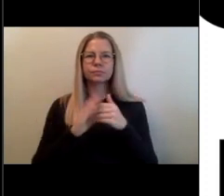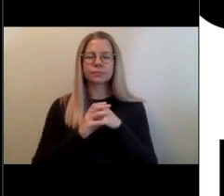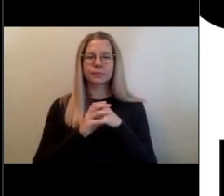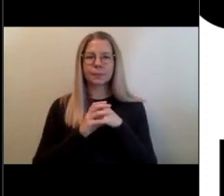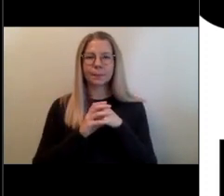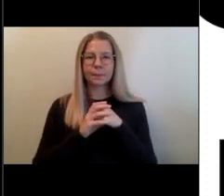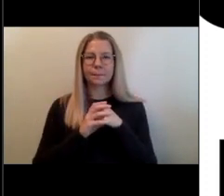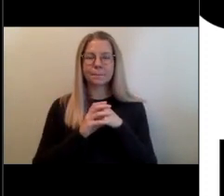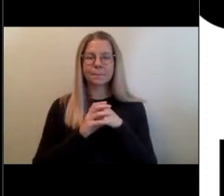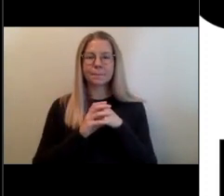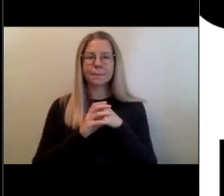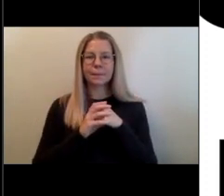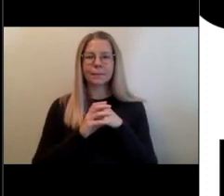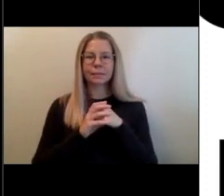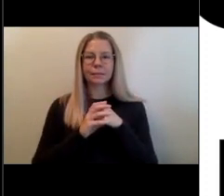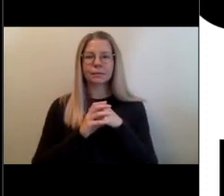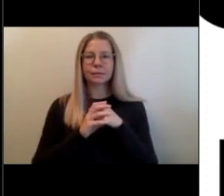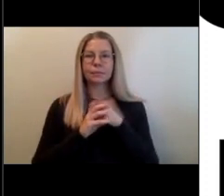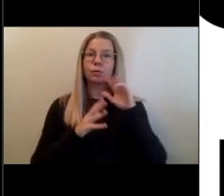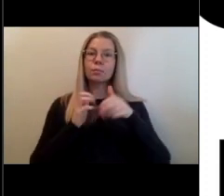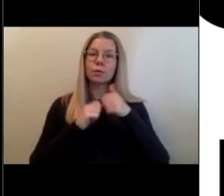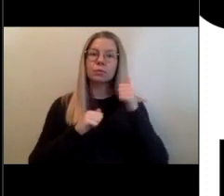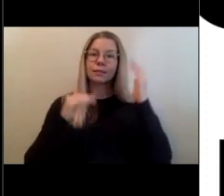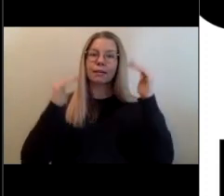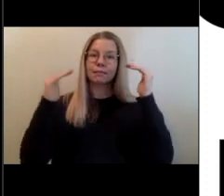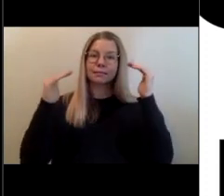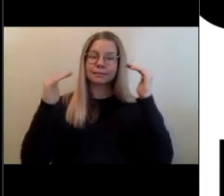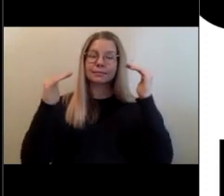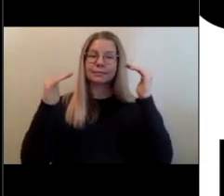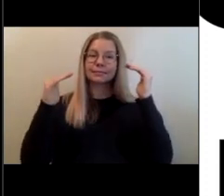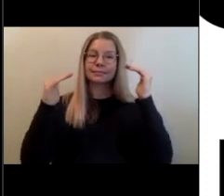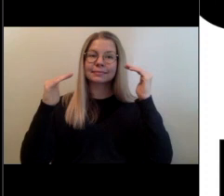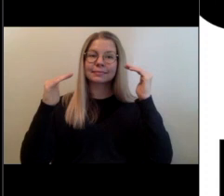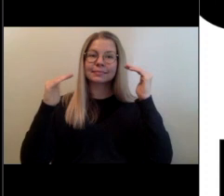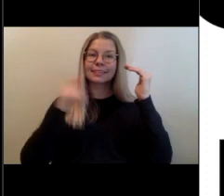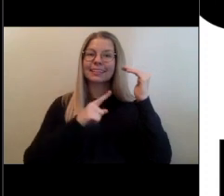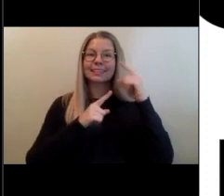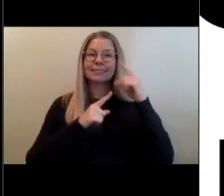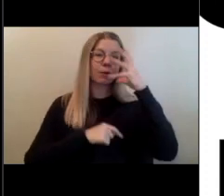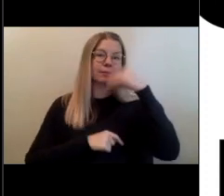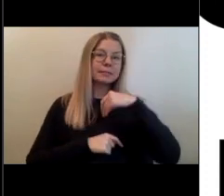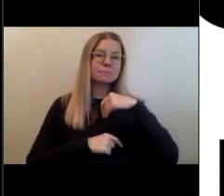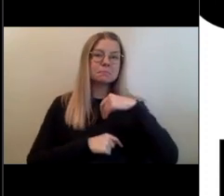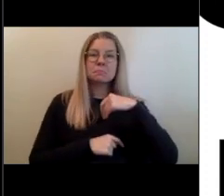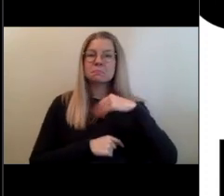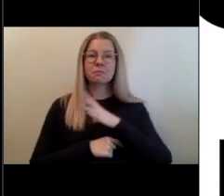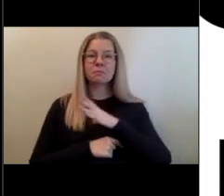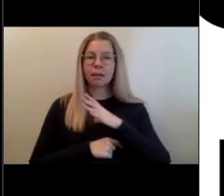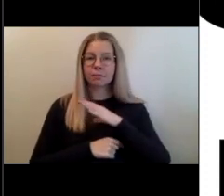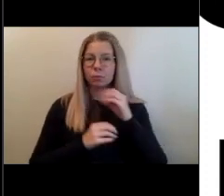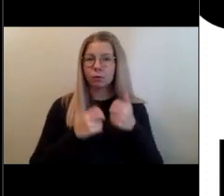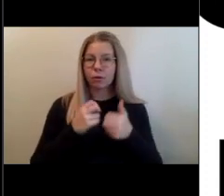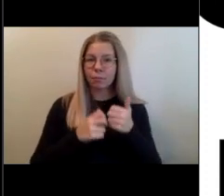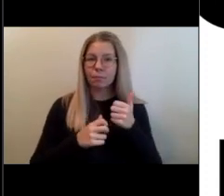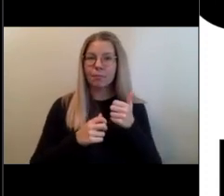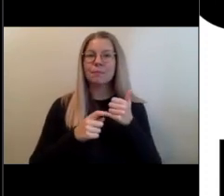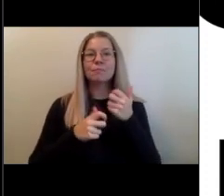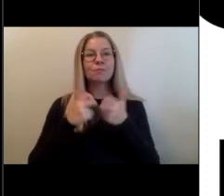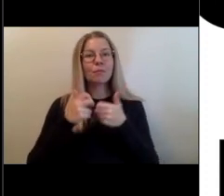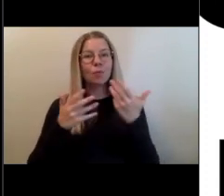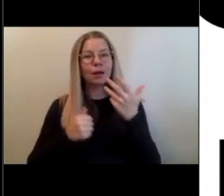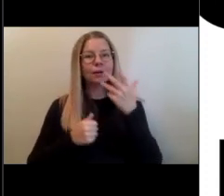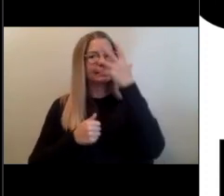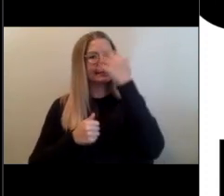most older adults, falling asleep isn't the problem. It's staying asleep that is the problem. And